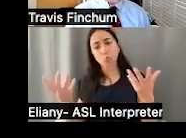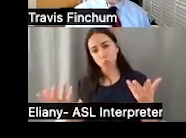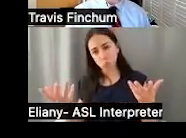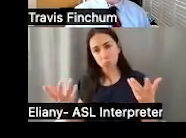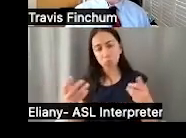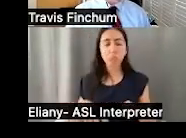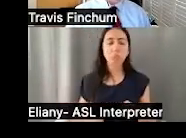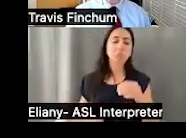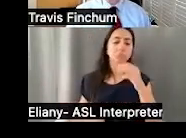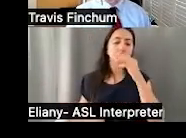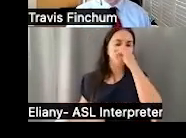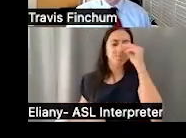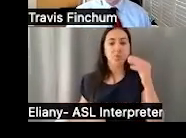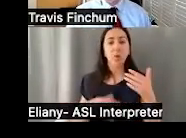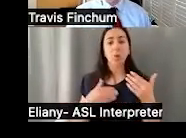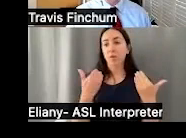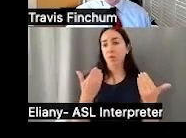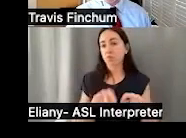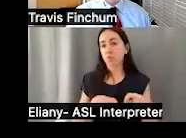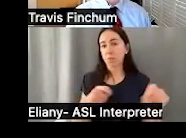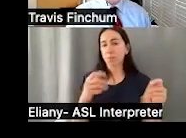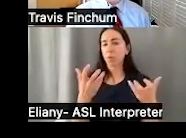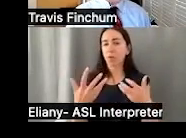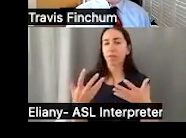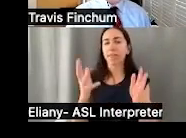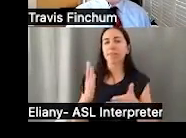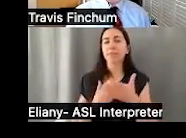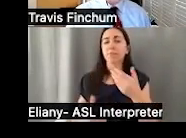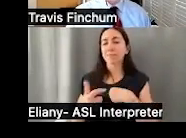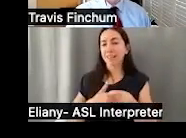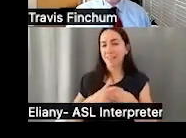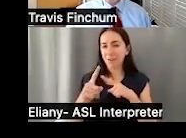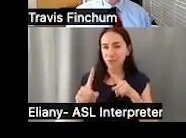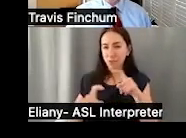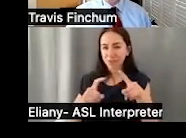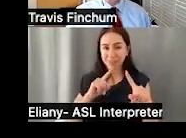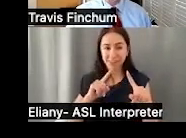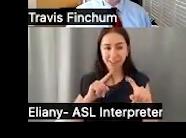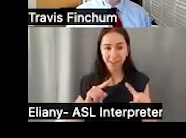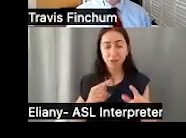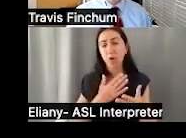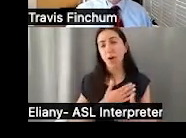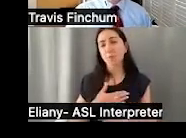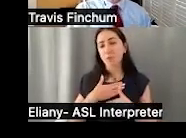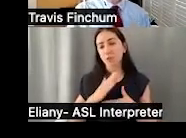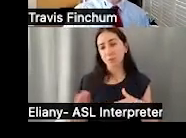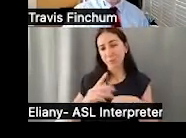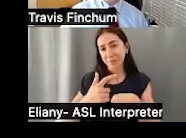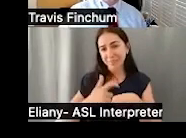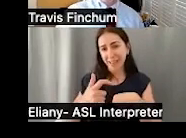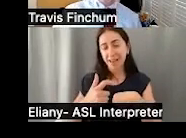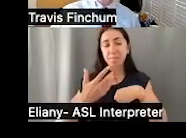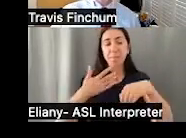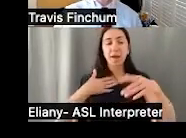So with that, I'm going to end it up because we wanted to leave time for questions. And so I appreciate your time. My